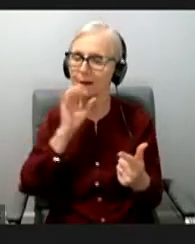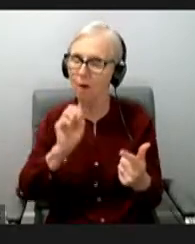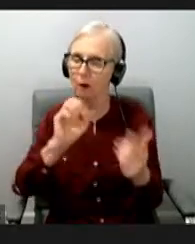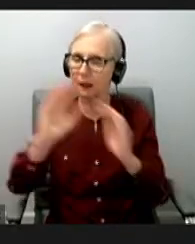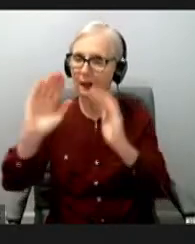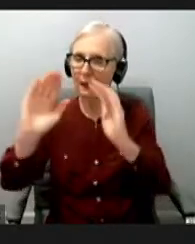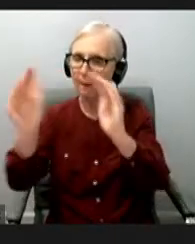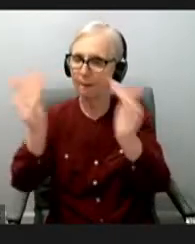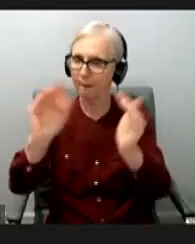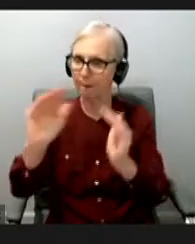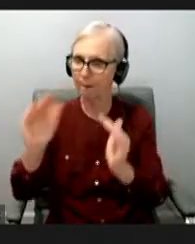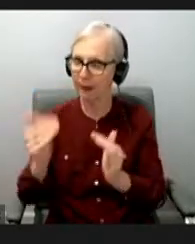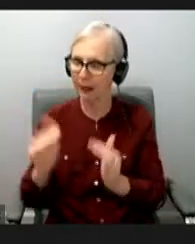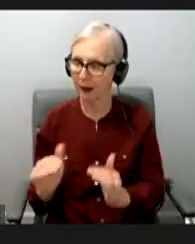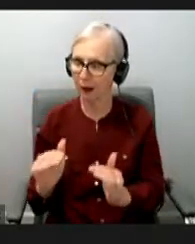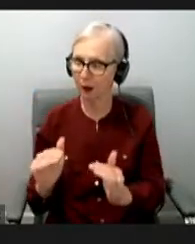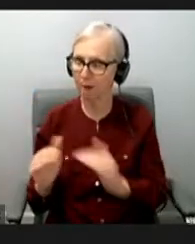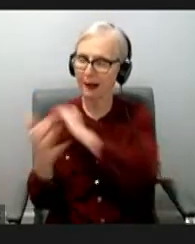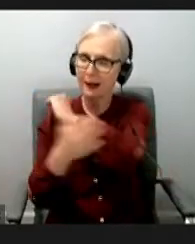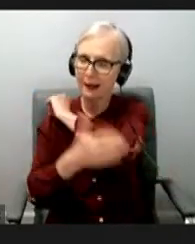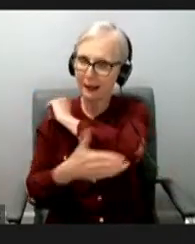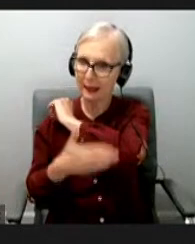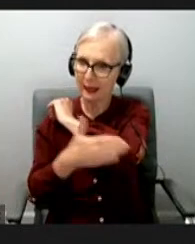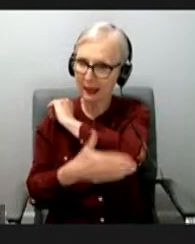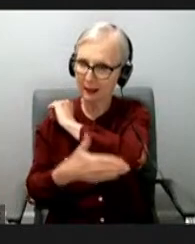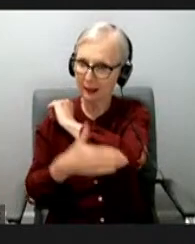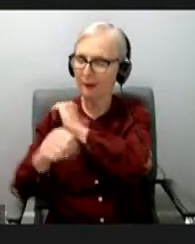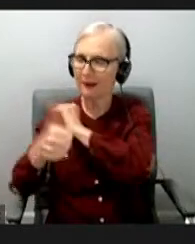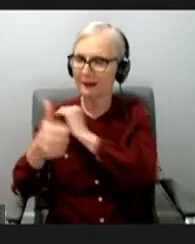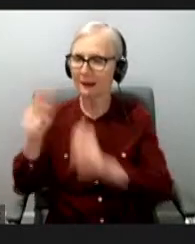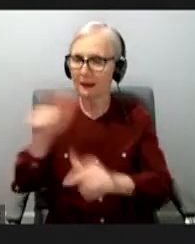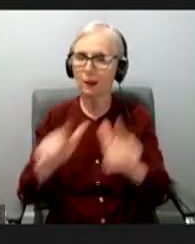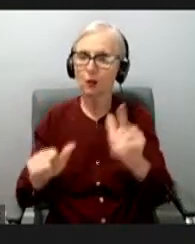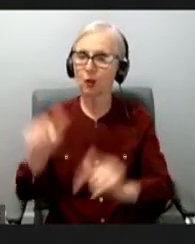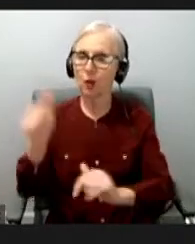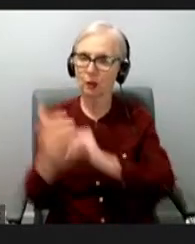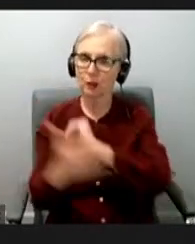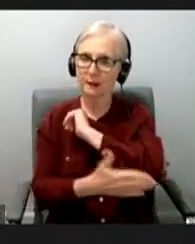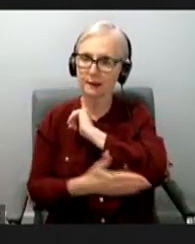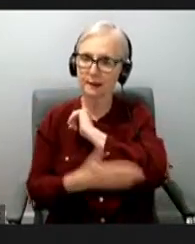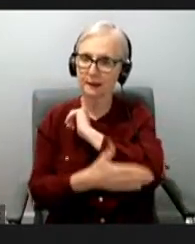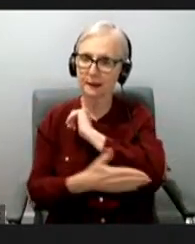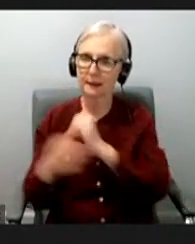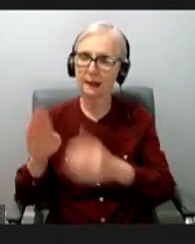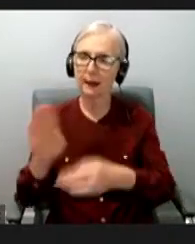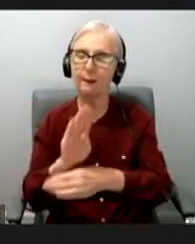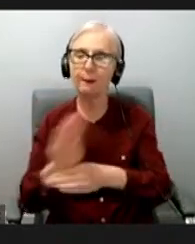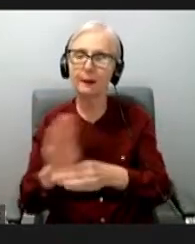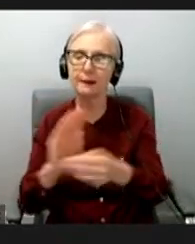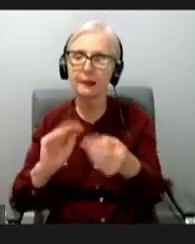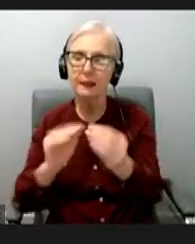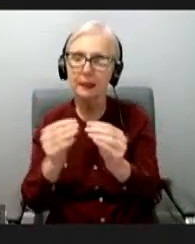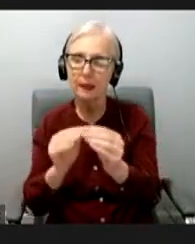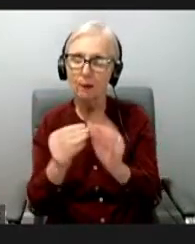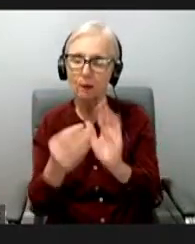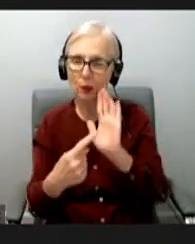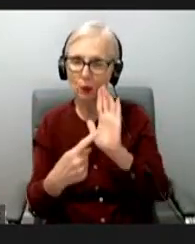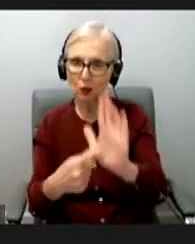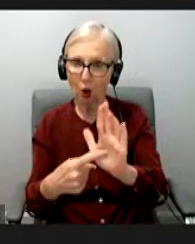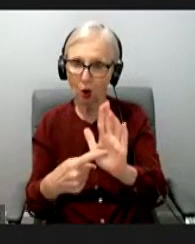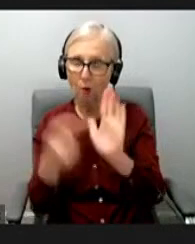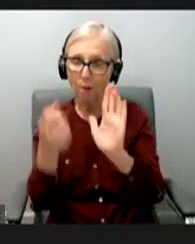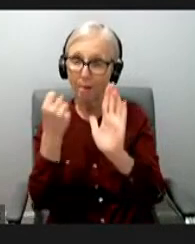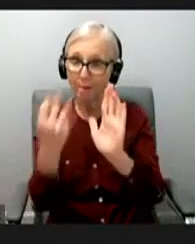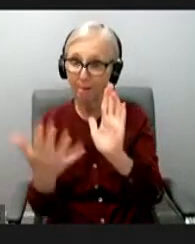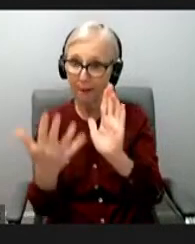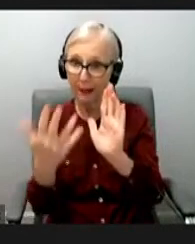comparing rates county by county for Colorado's 10 largest counties. It's obviously a busy figure, but I wanted to show plenty of examples here